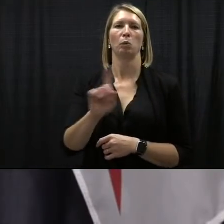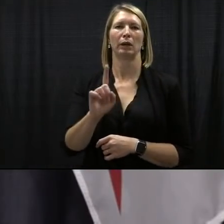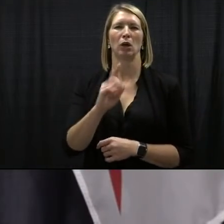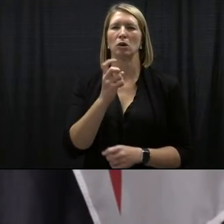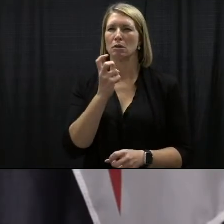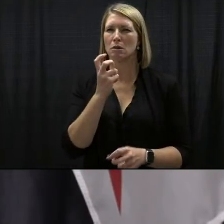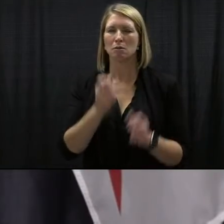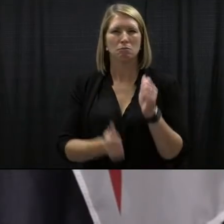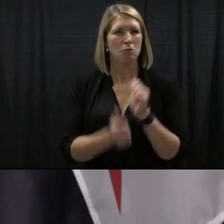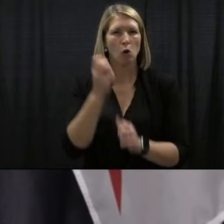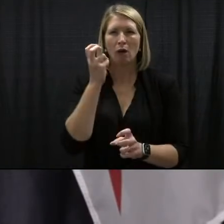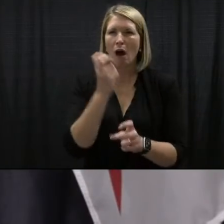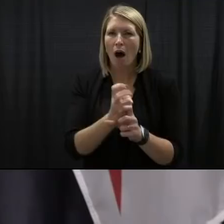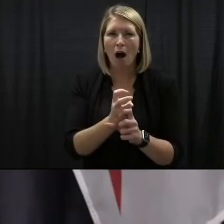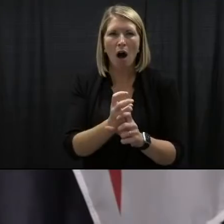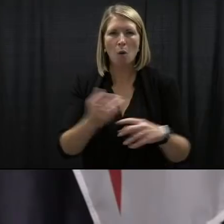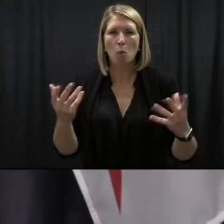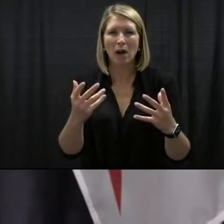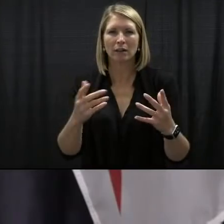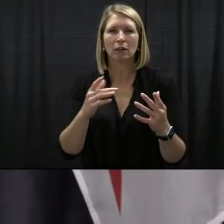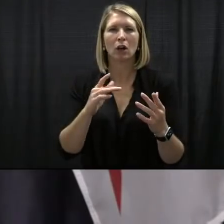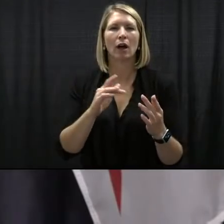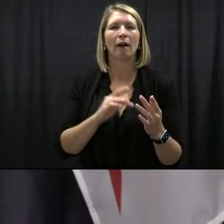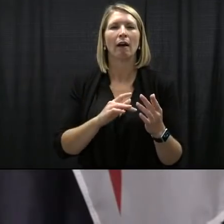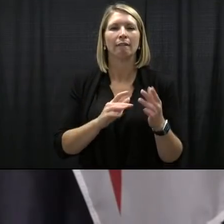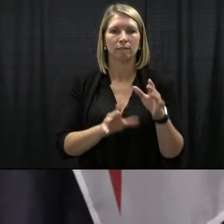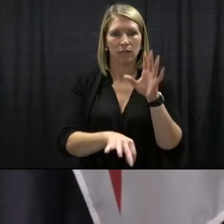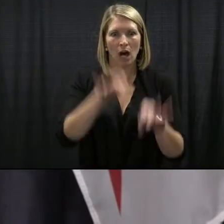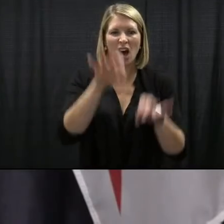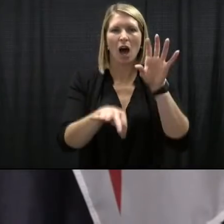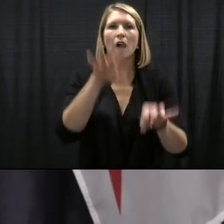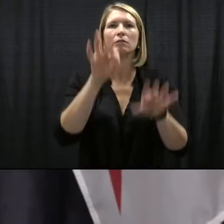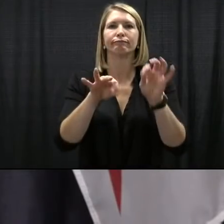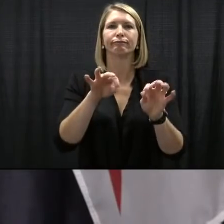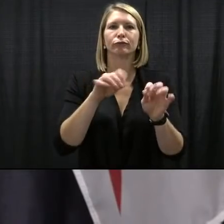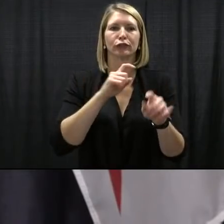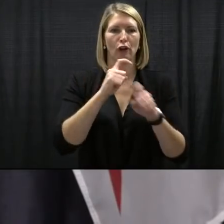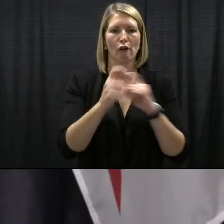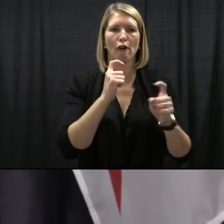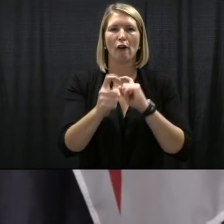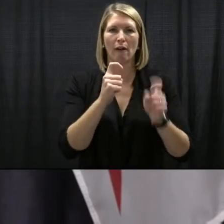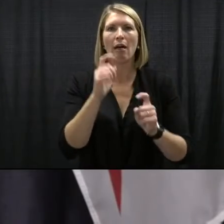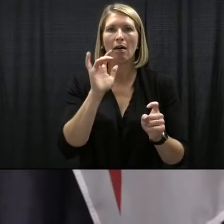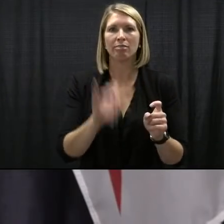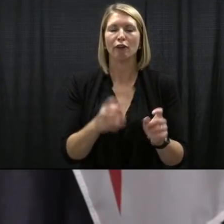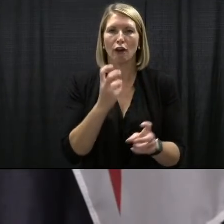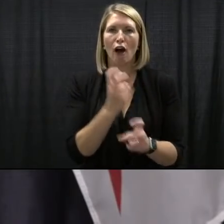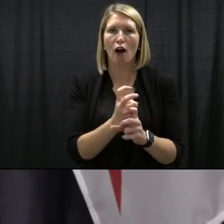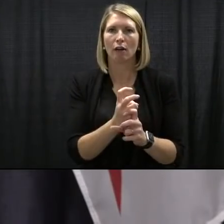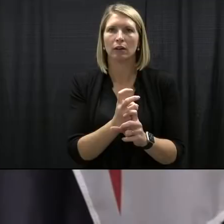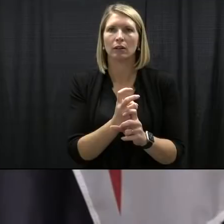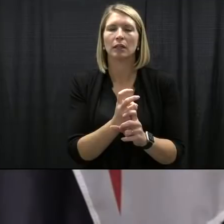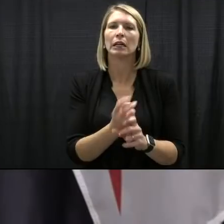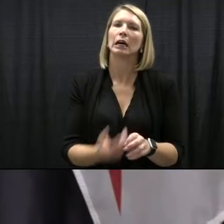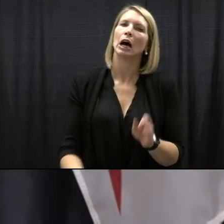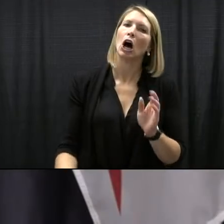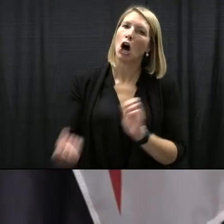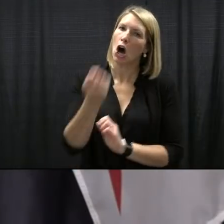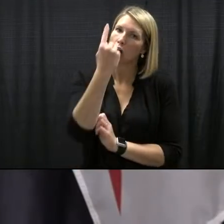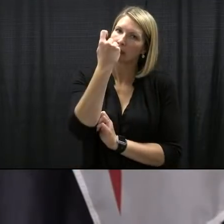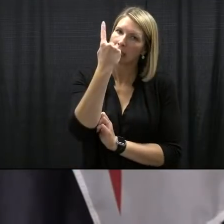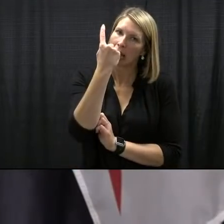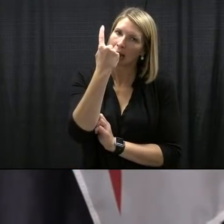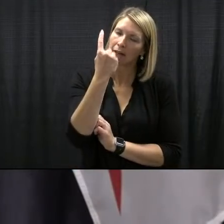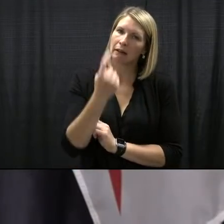there is still something we each can do that would help contact tracing. It is the COVID Alert app. If you